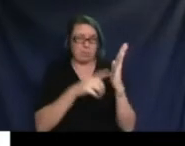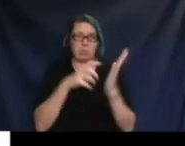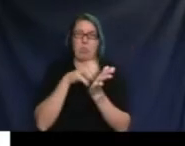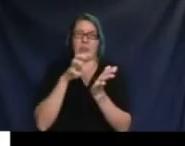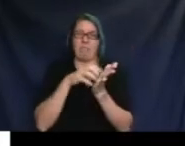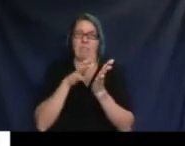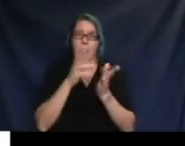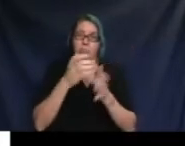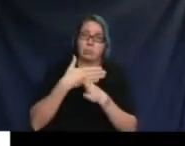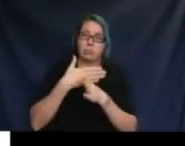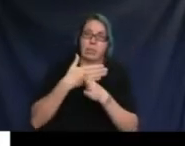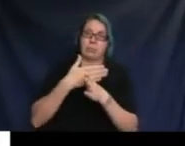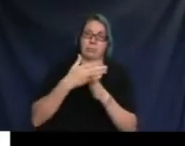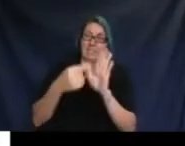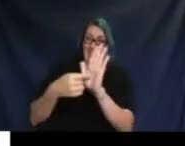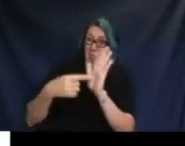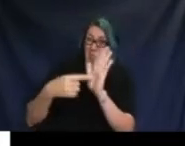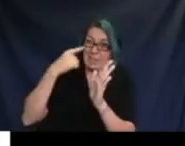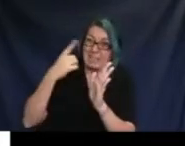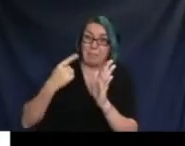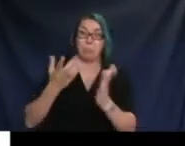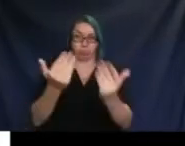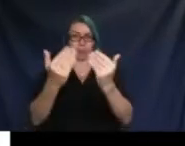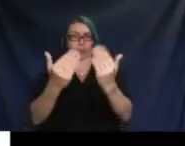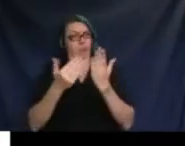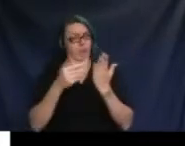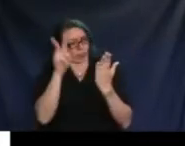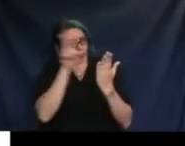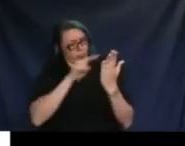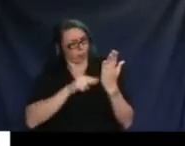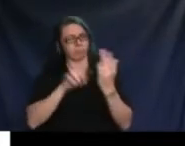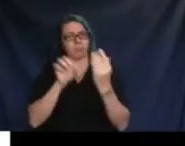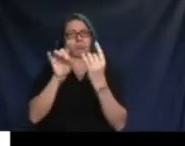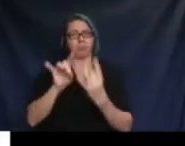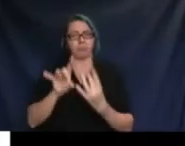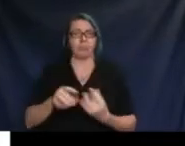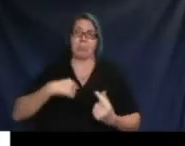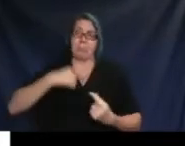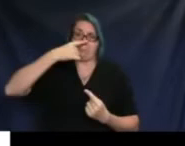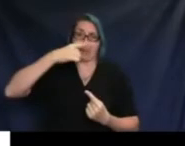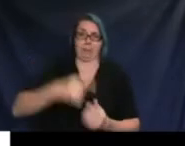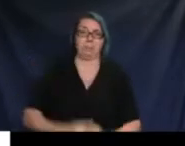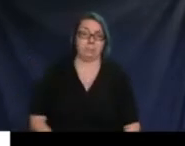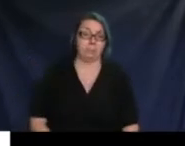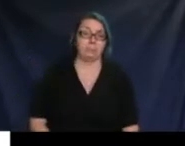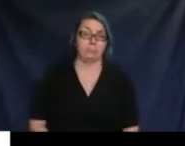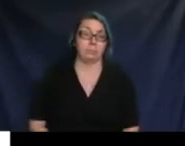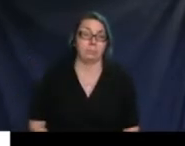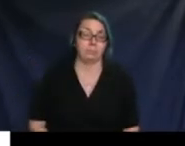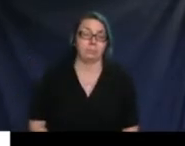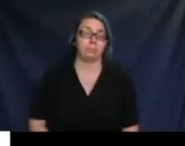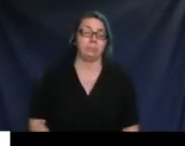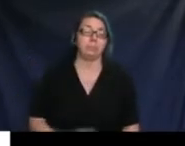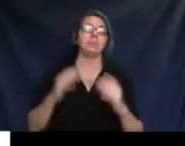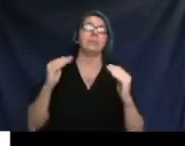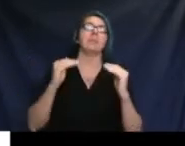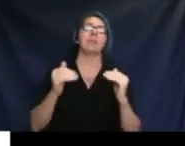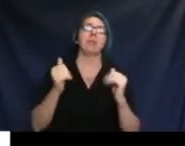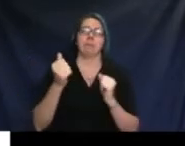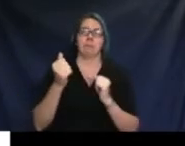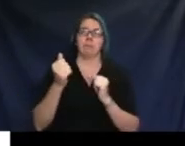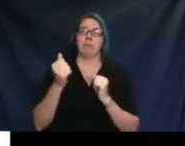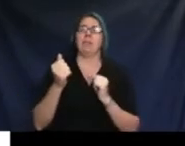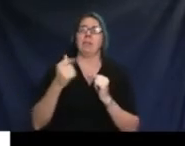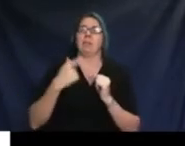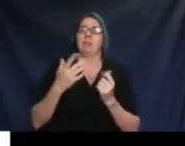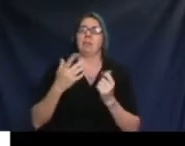support you as an artist. So yeah, I just wanted to go over just a couple of questions that people often ask, and also some